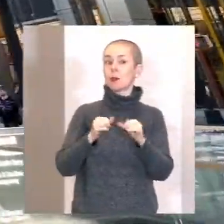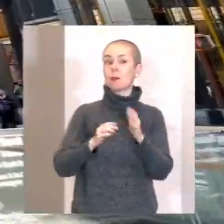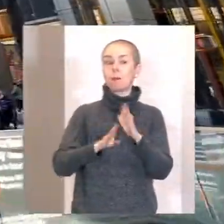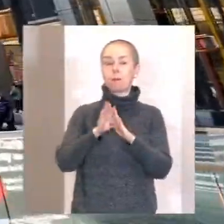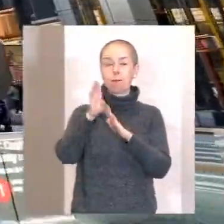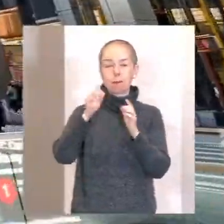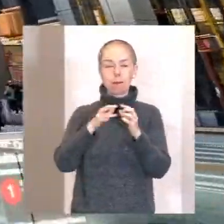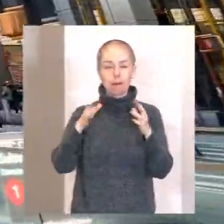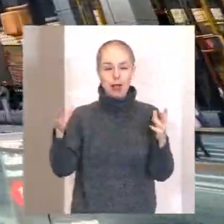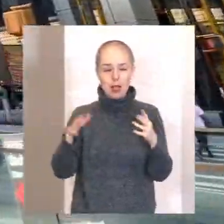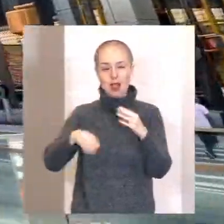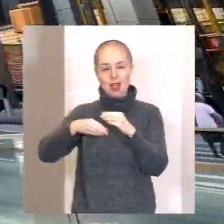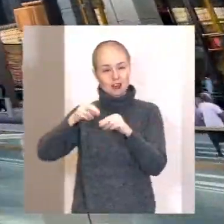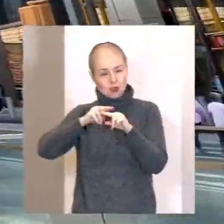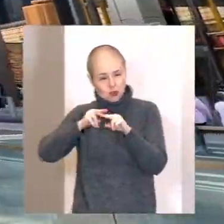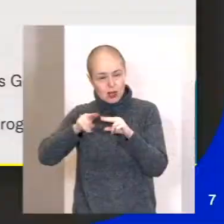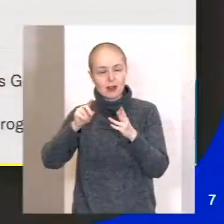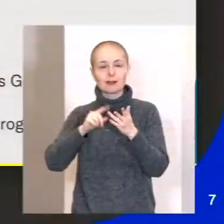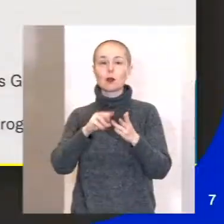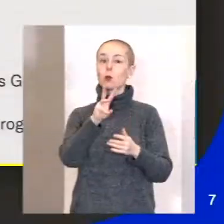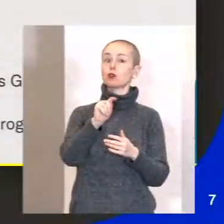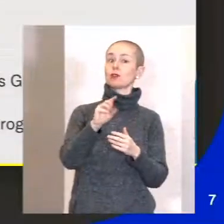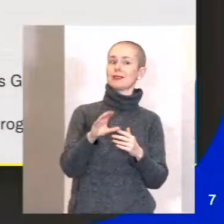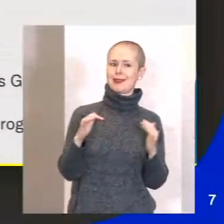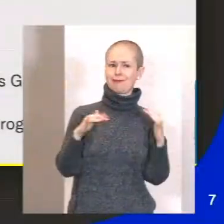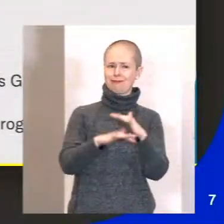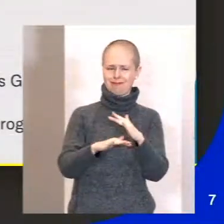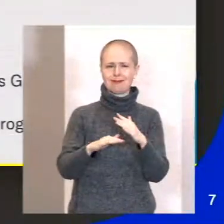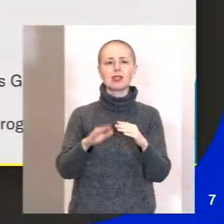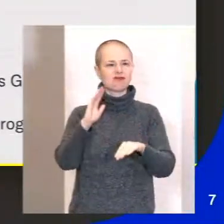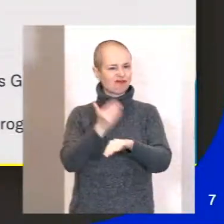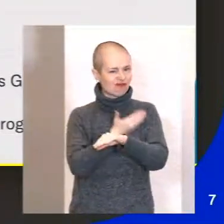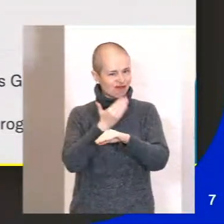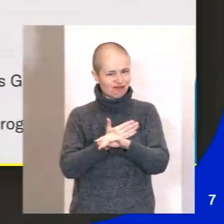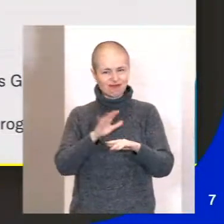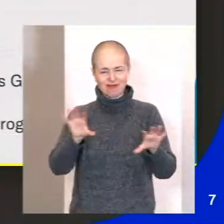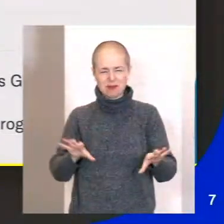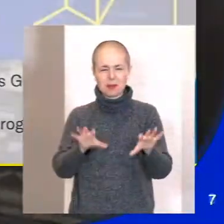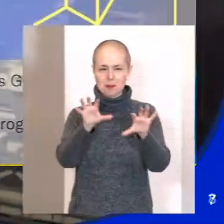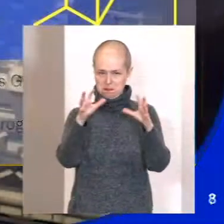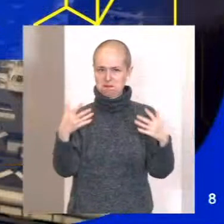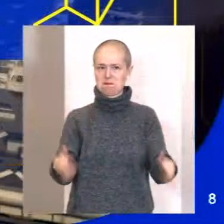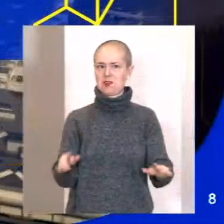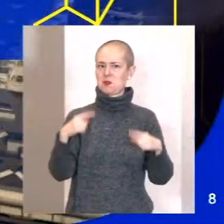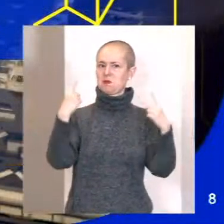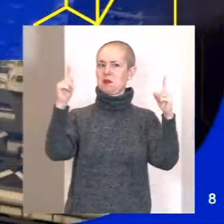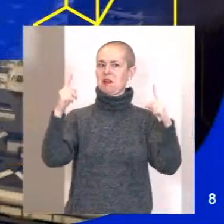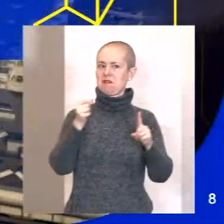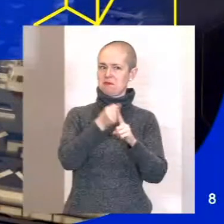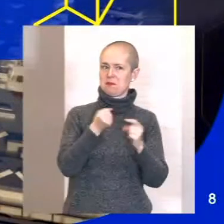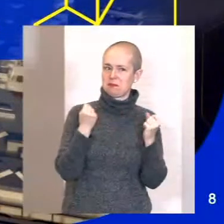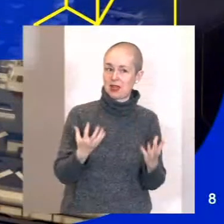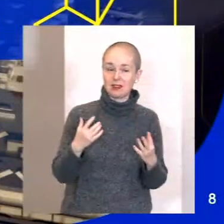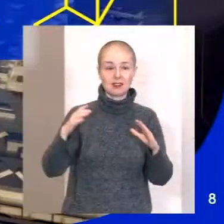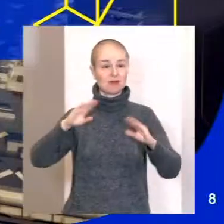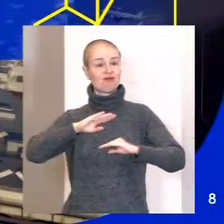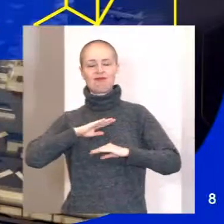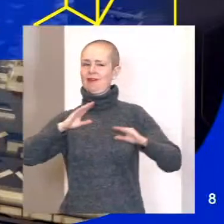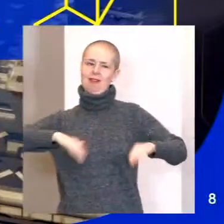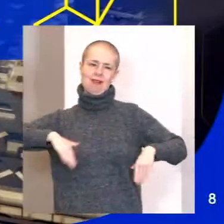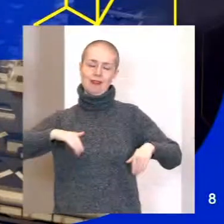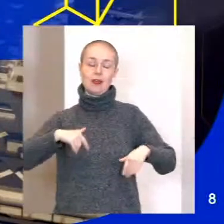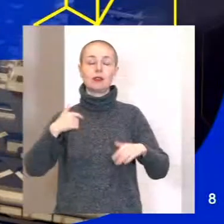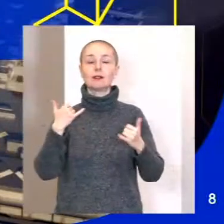Center complex. It was a decade of achievement, but we're not done yet. The Port Authority has proposed an